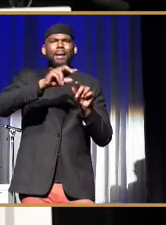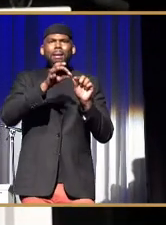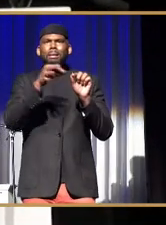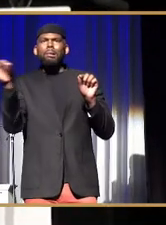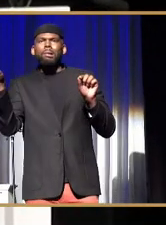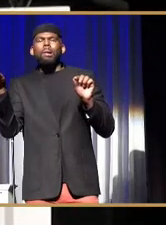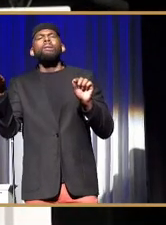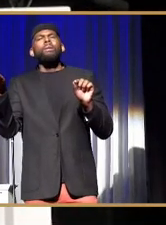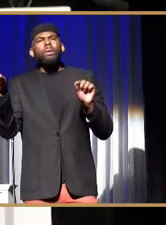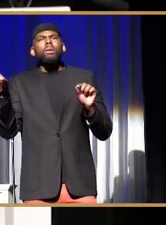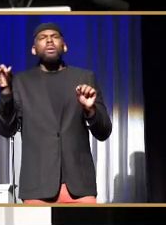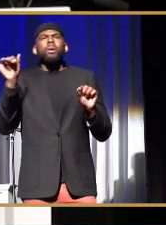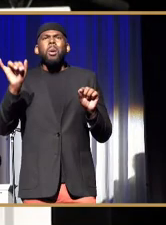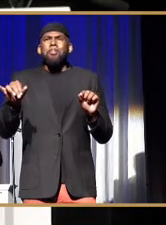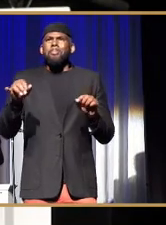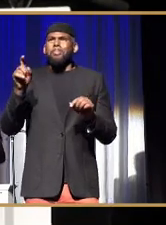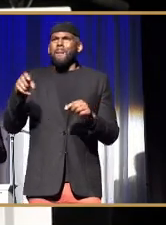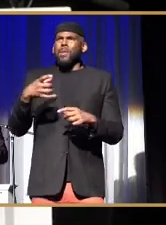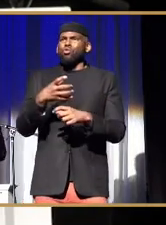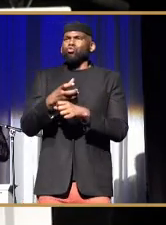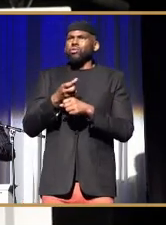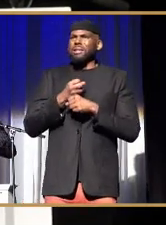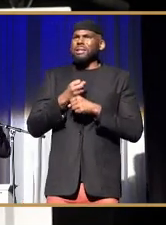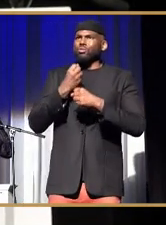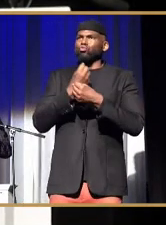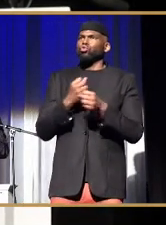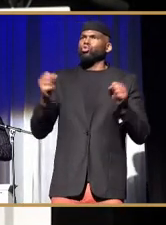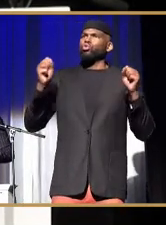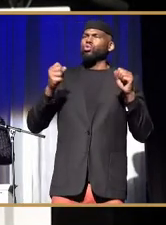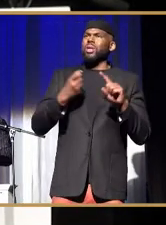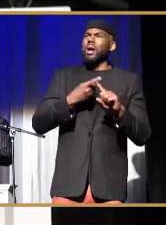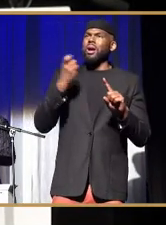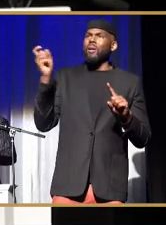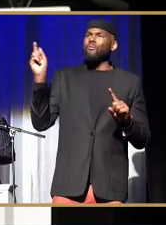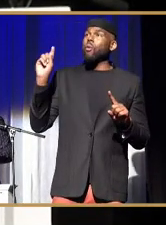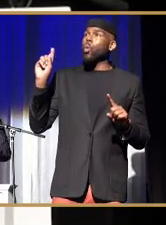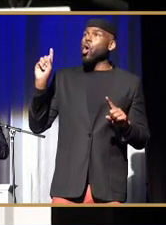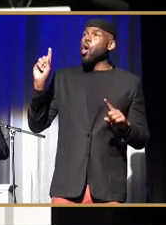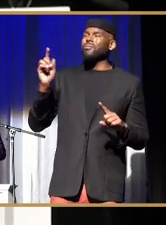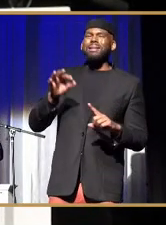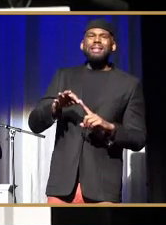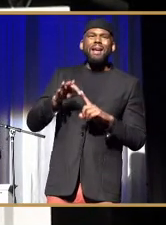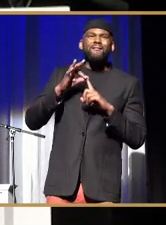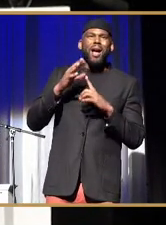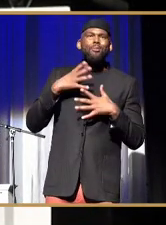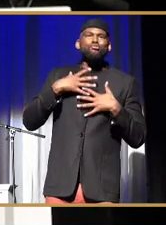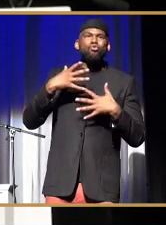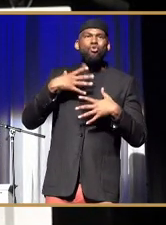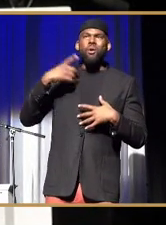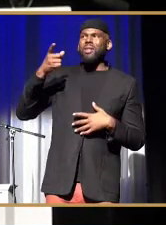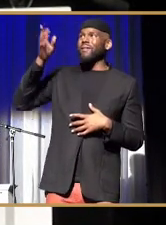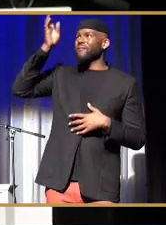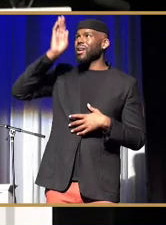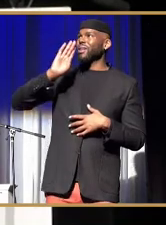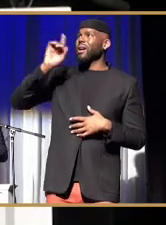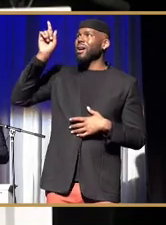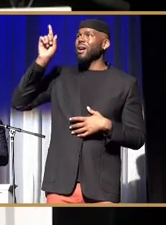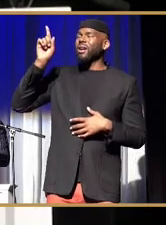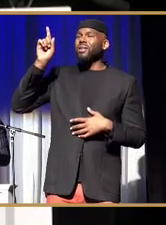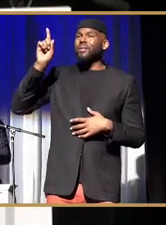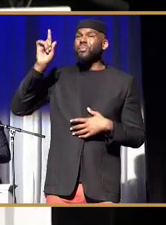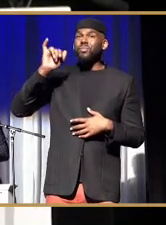must receive the restoration that comes from the divine breath of God, that wants to let us know that rest is a